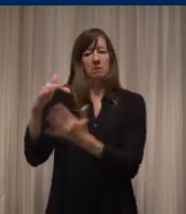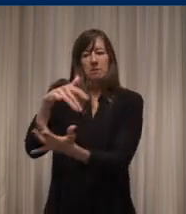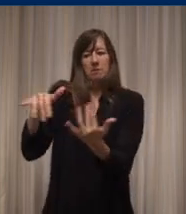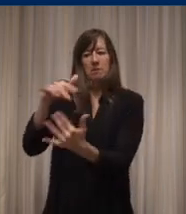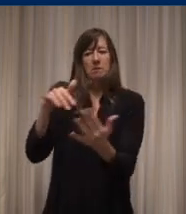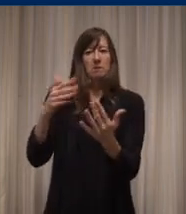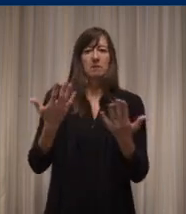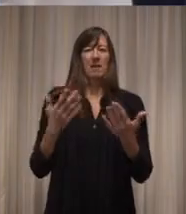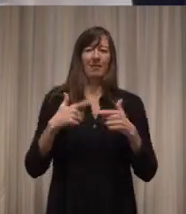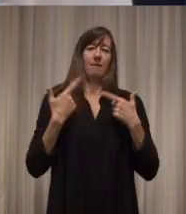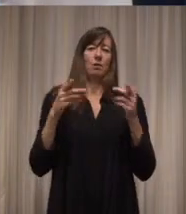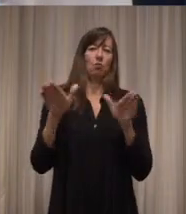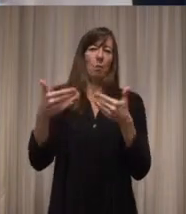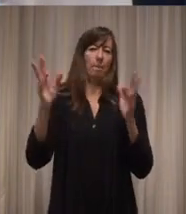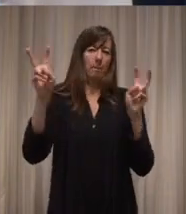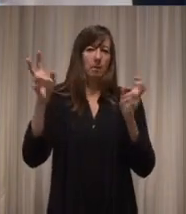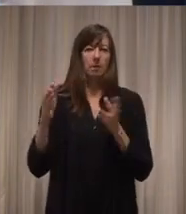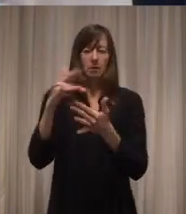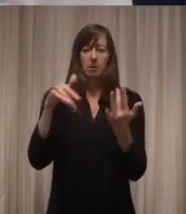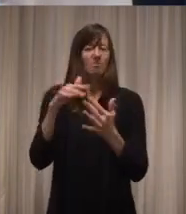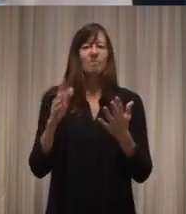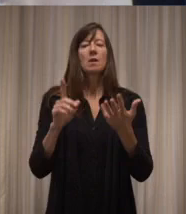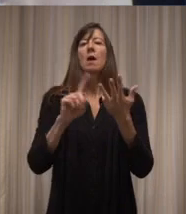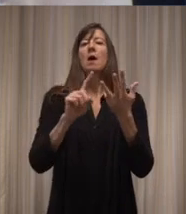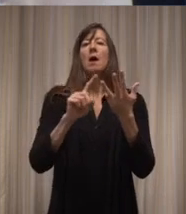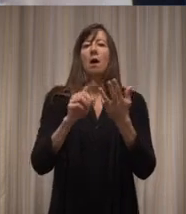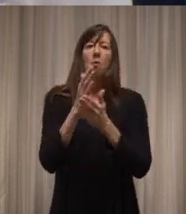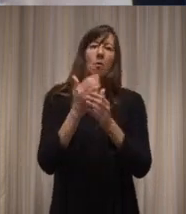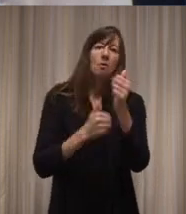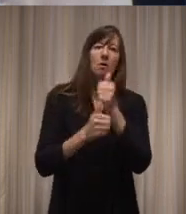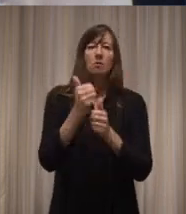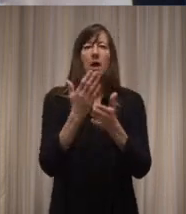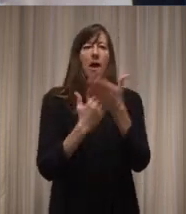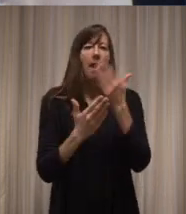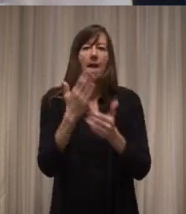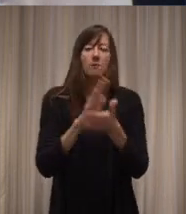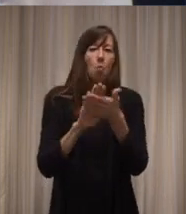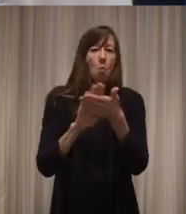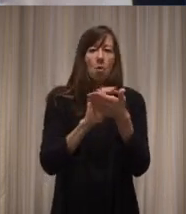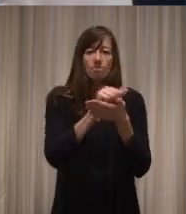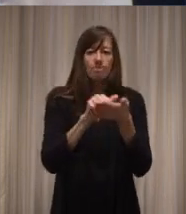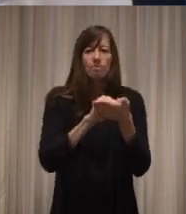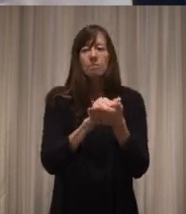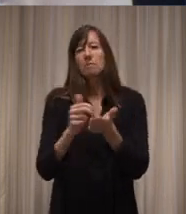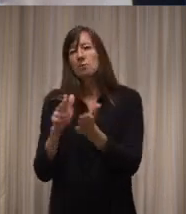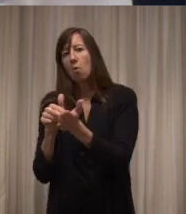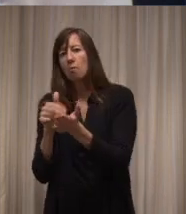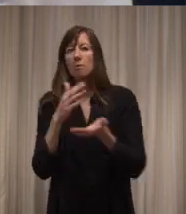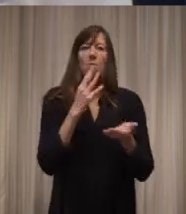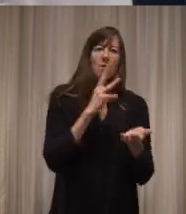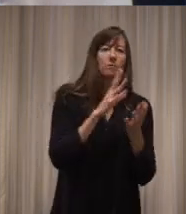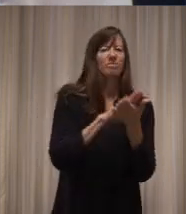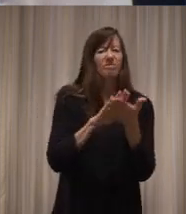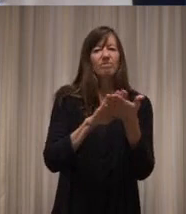we realize they are a major source of transmission. So treat those interactions the same way you would with a